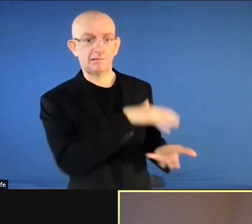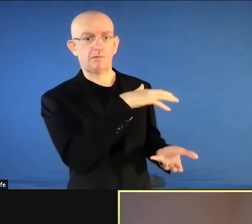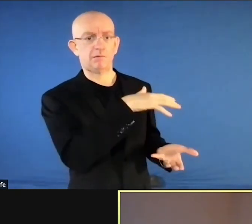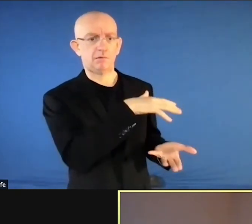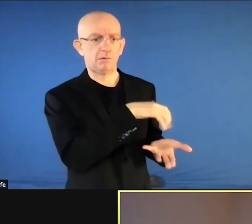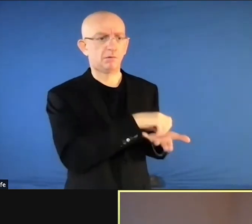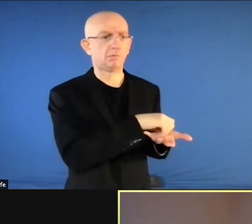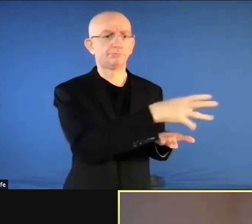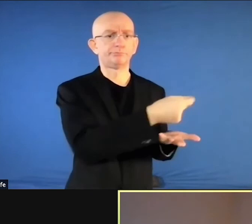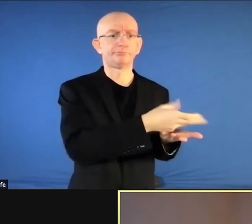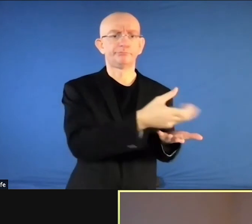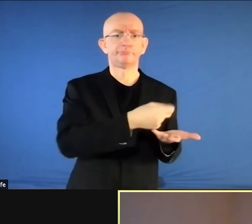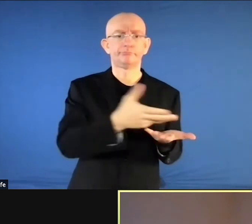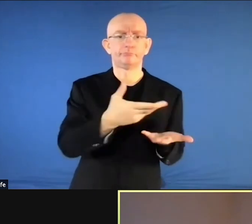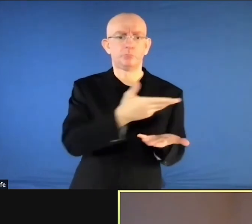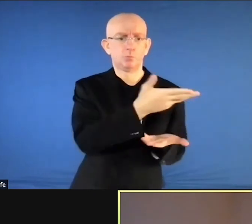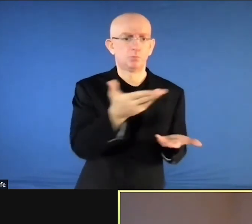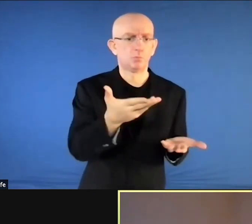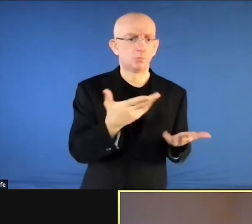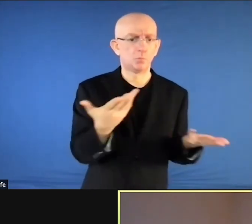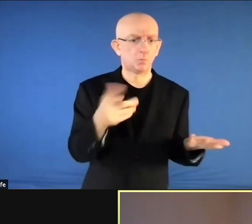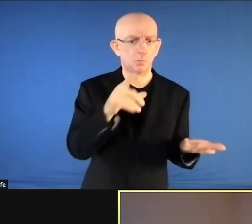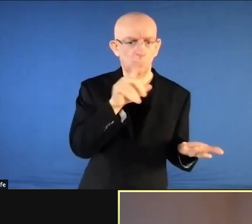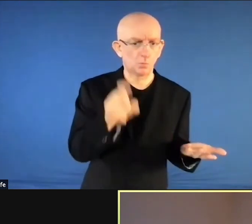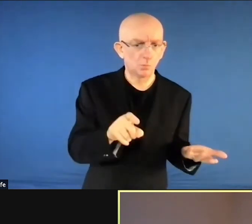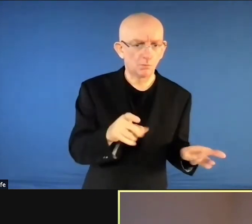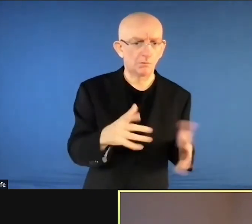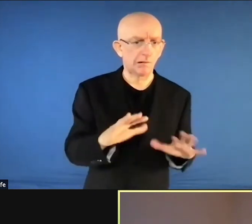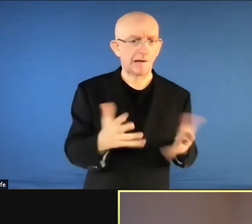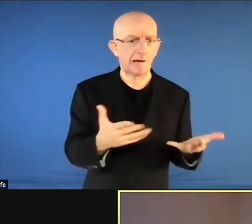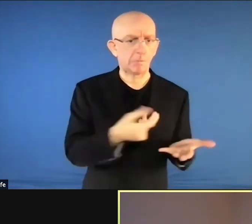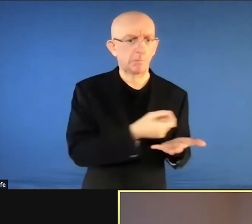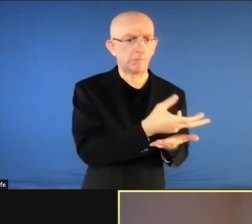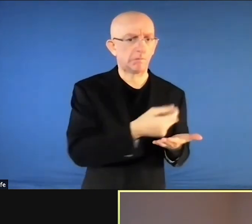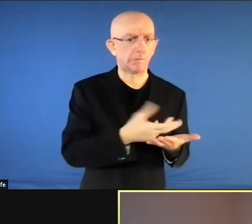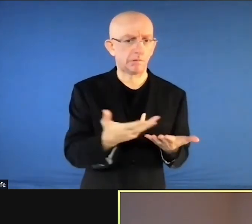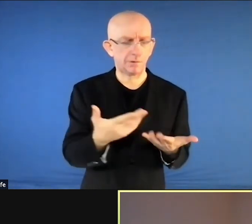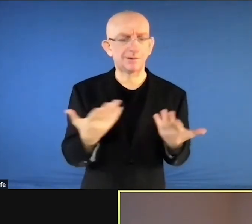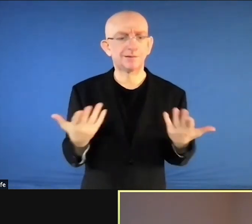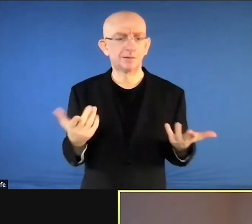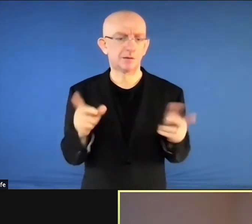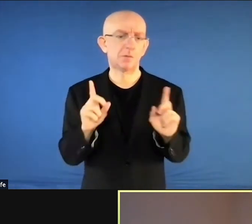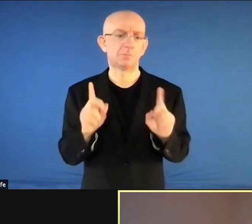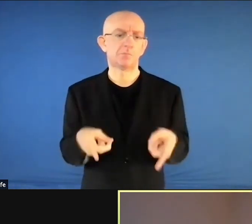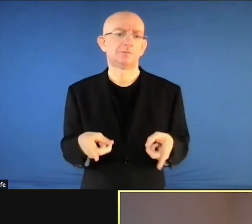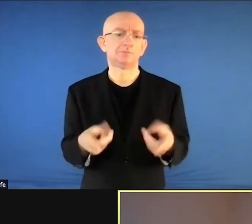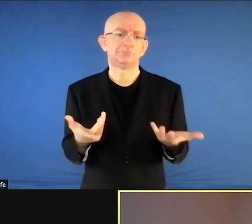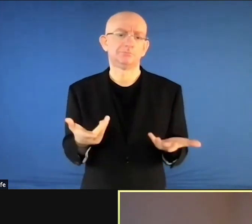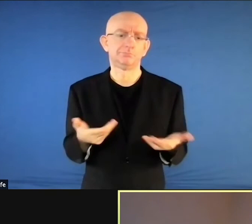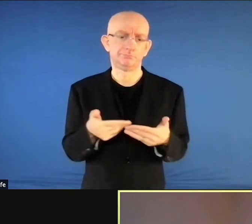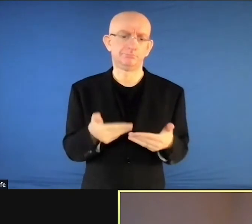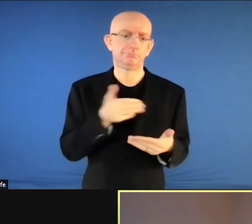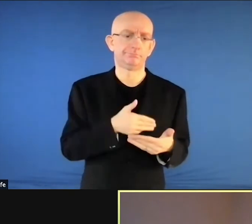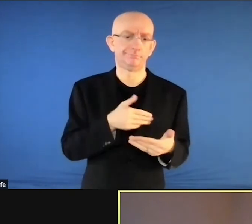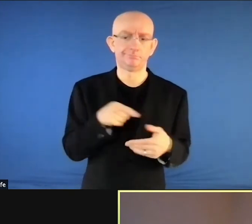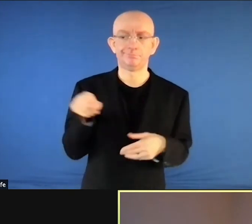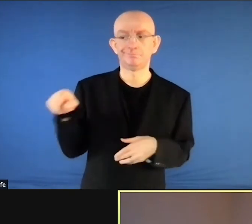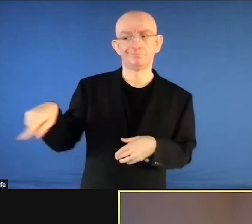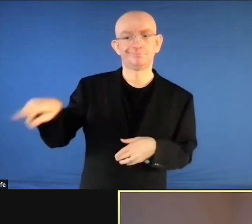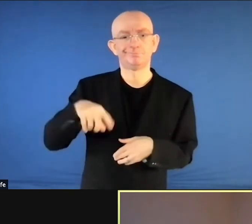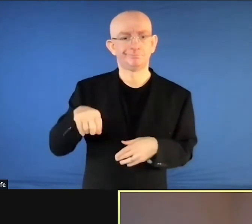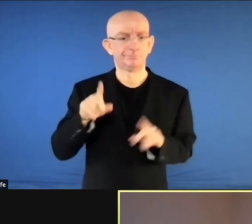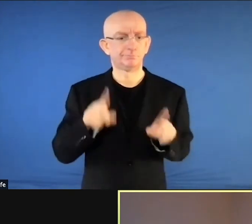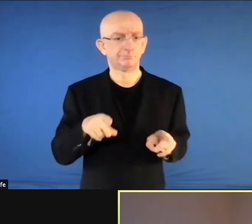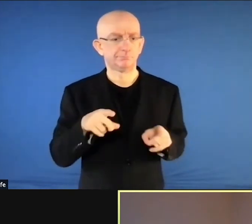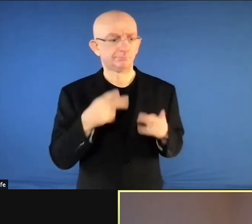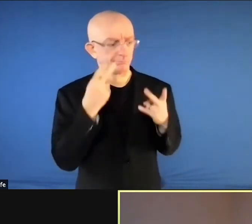they would need to see and again understand their output.